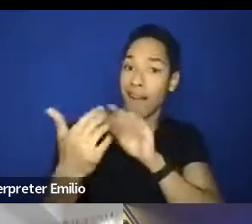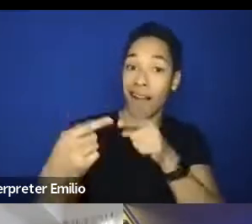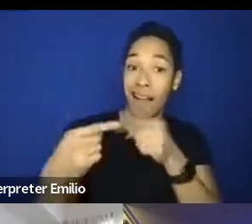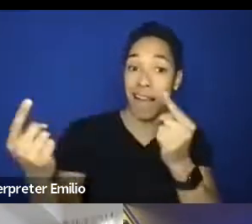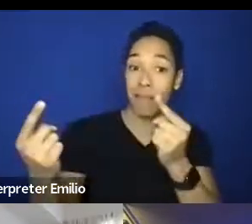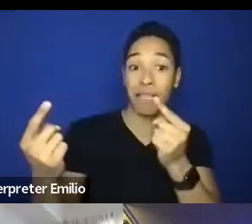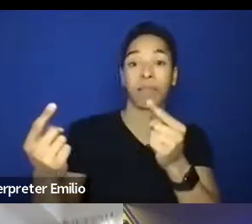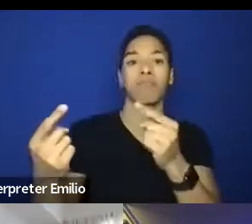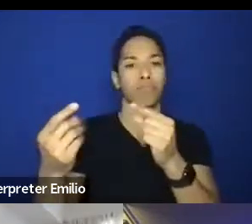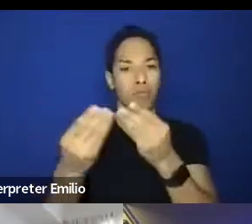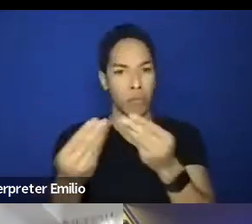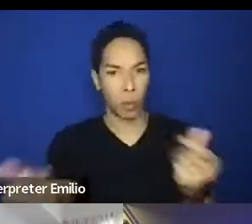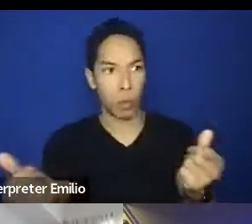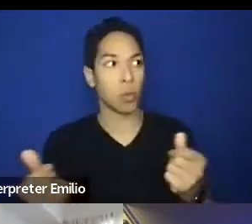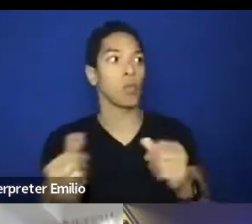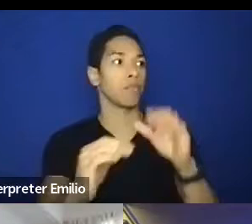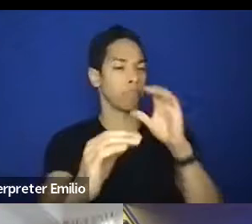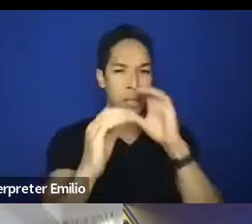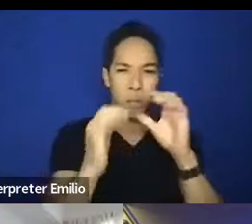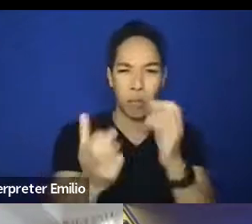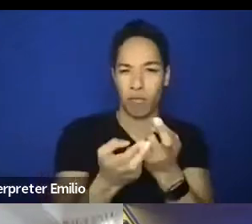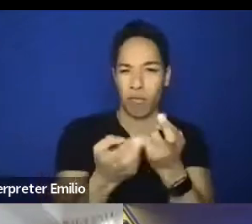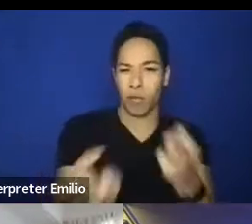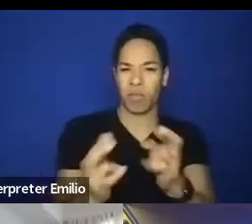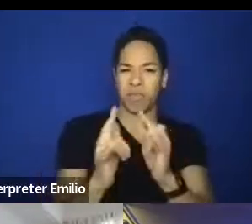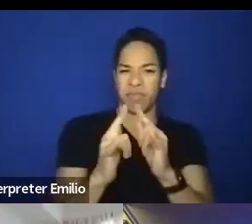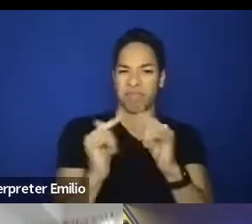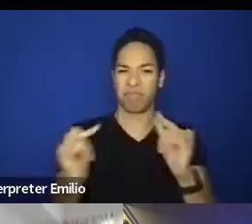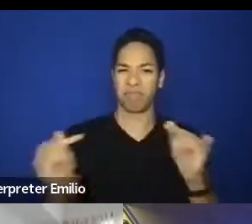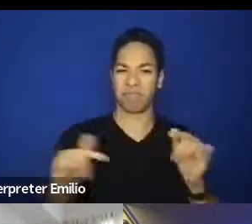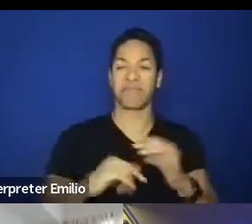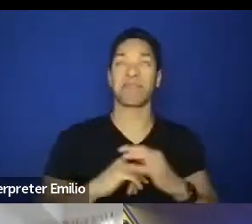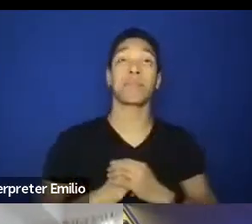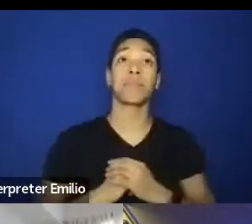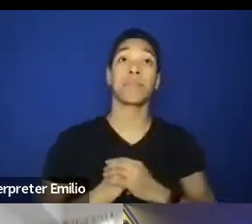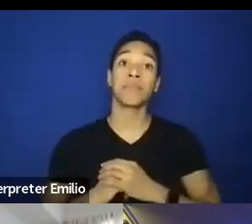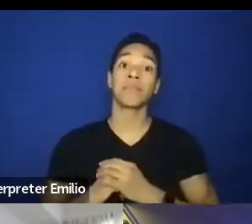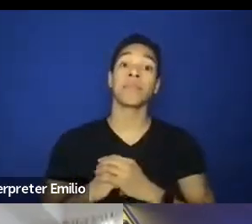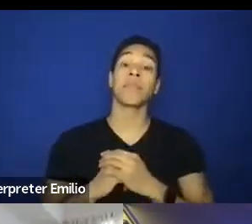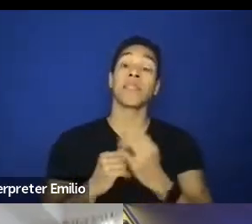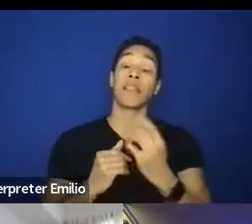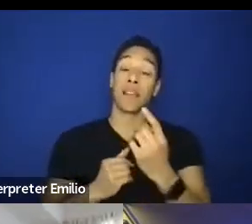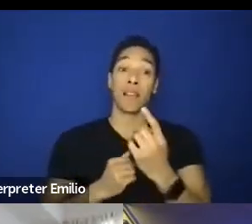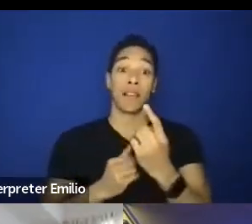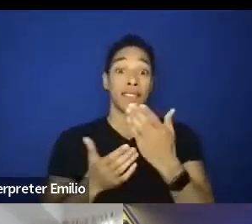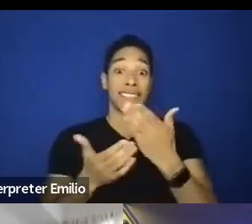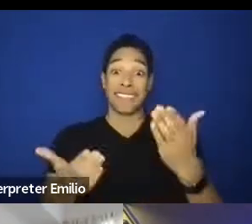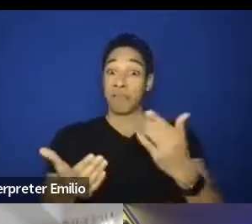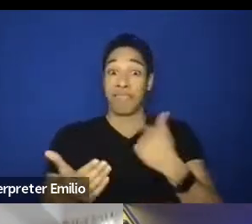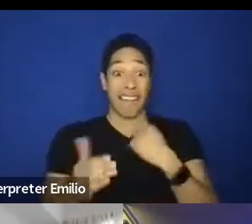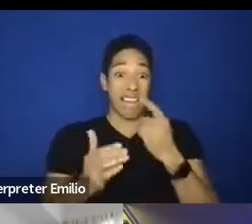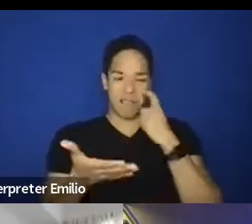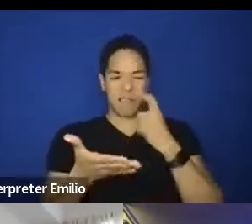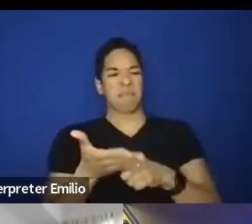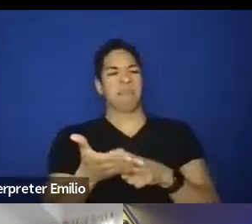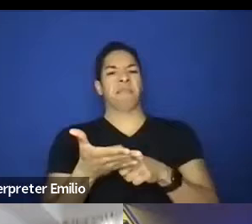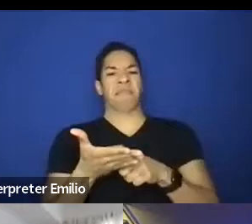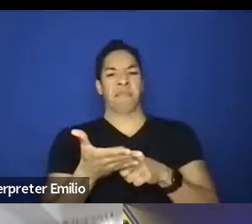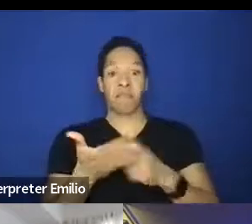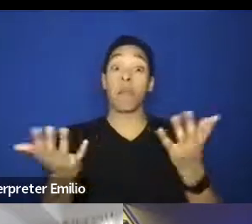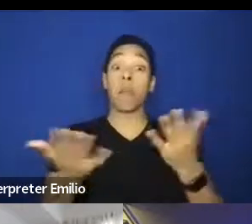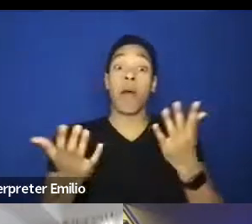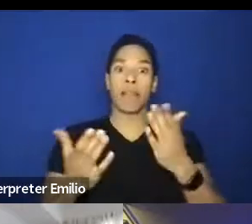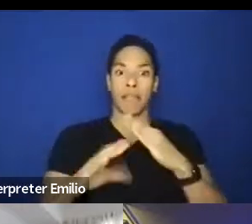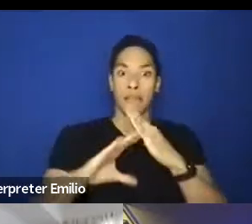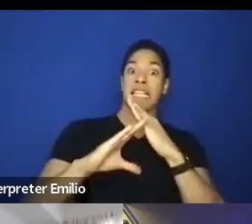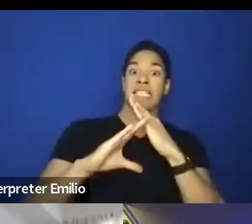and communication resources in that way. And something that I come up against a lot is defensiveness, right? And